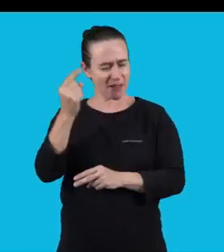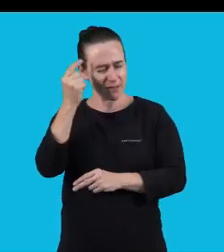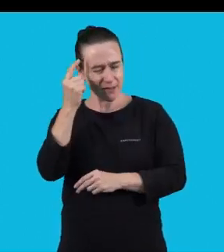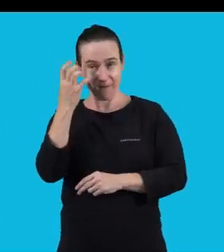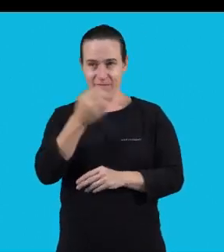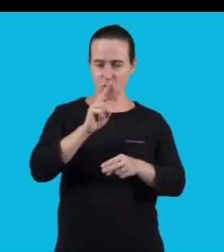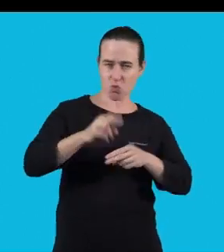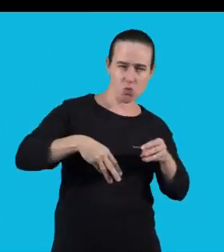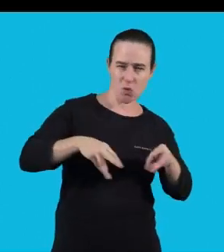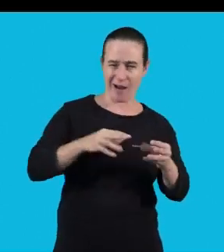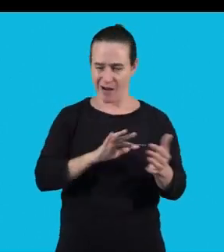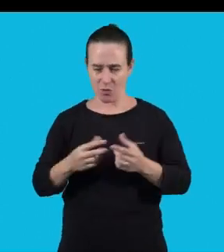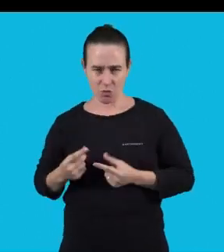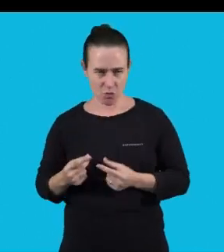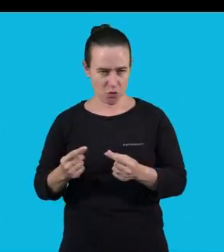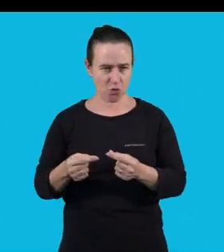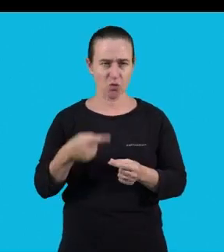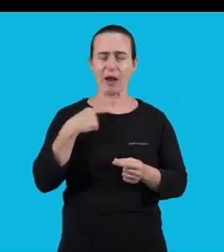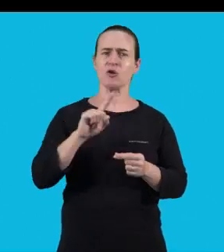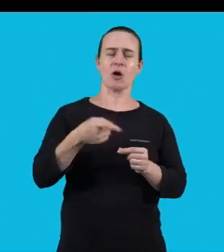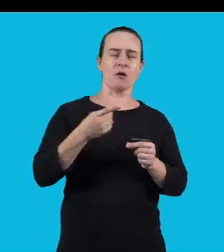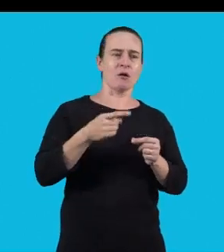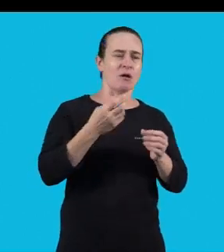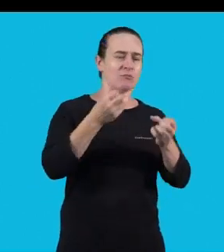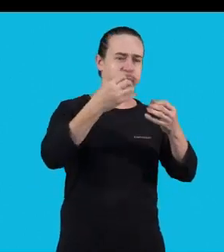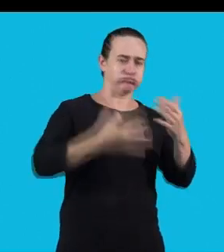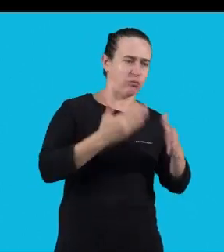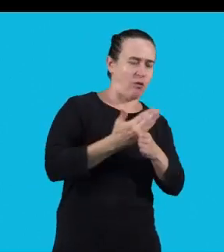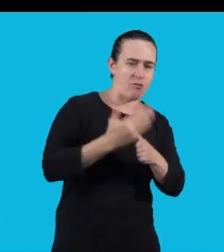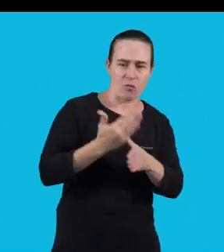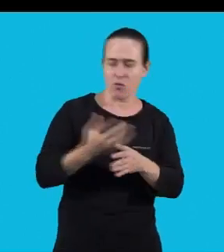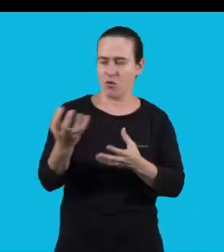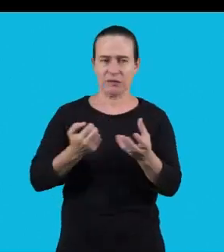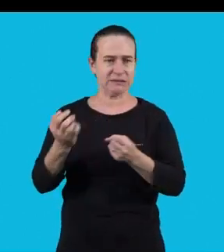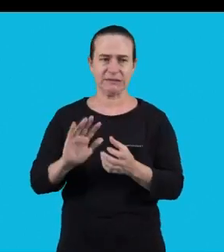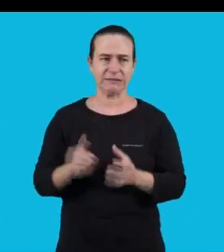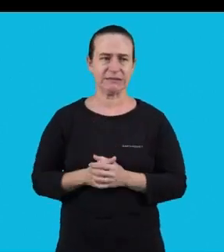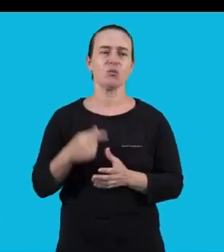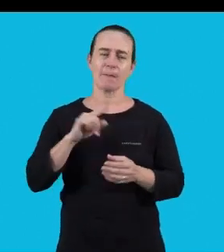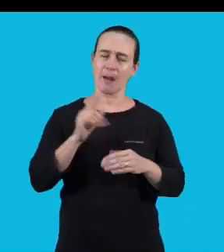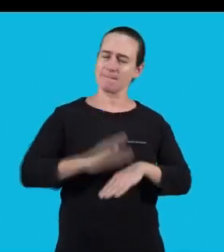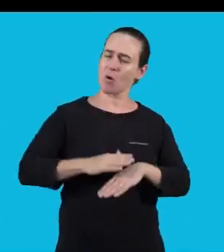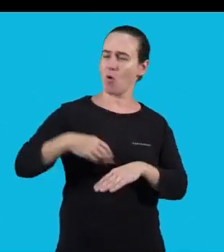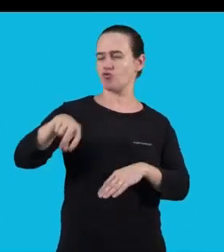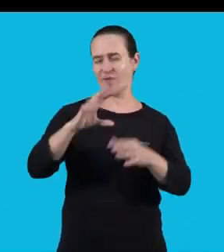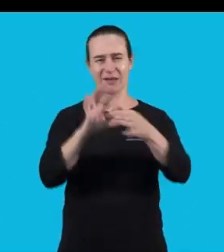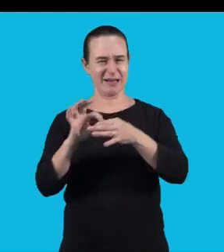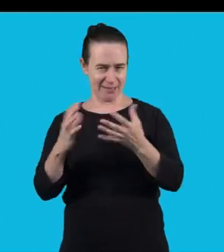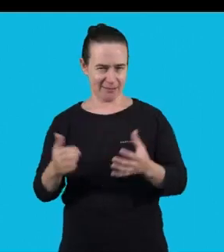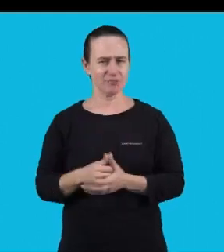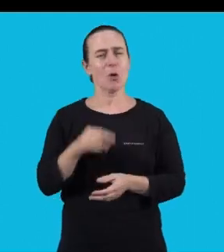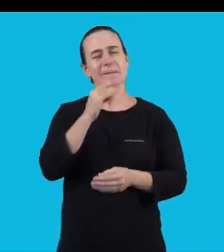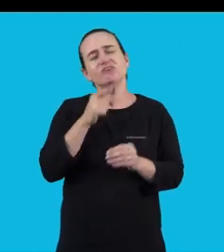navigating new ways of doing things instead of multiple streams of soul sessions. Travel more, connect with people and places. So it's a little